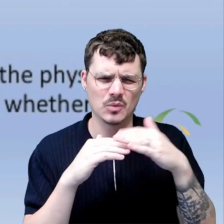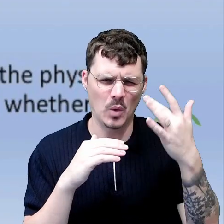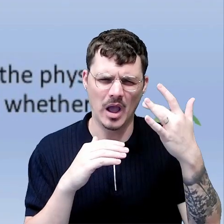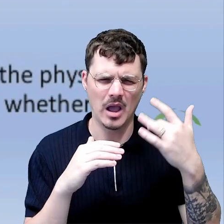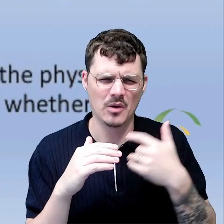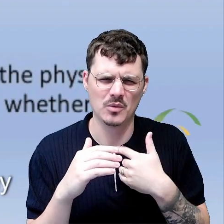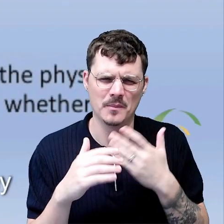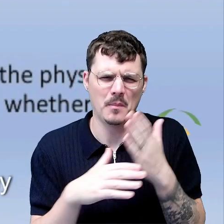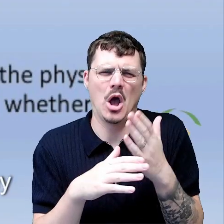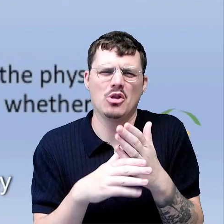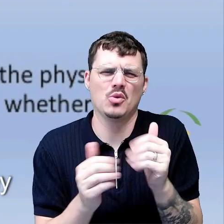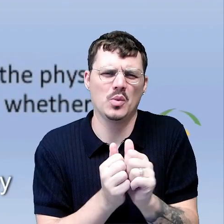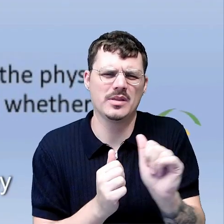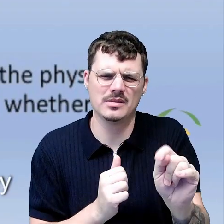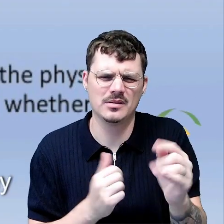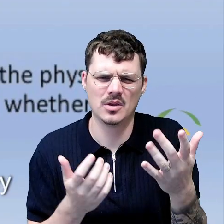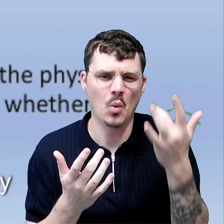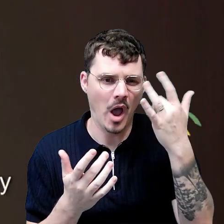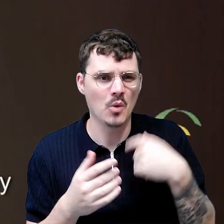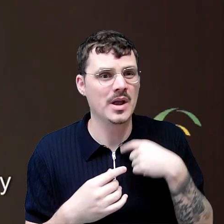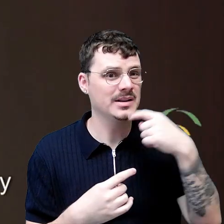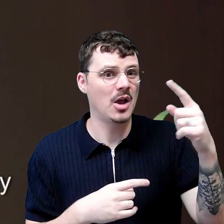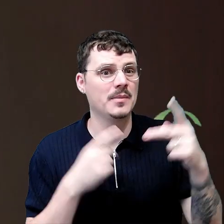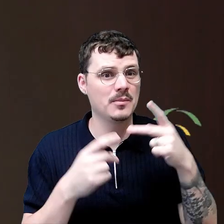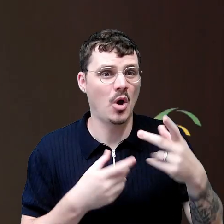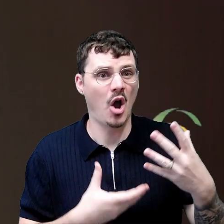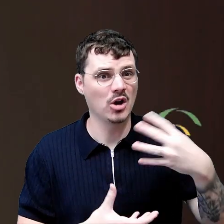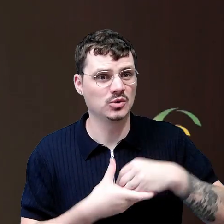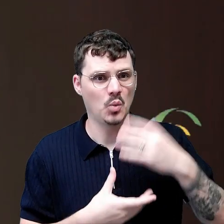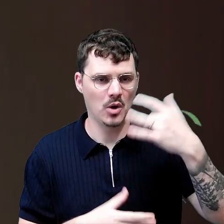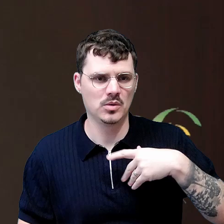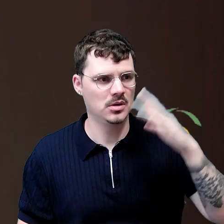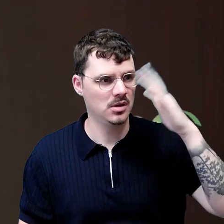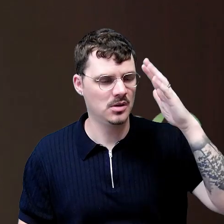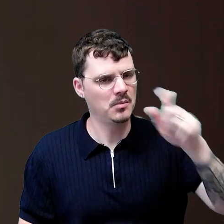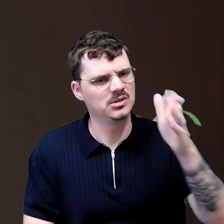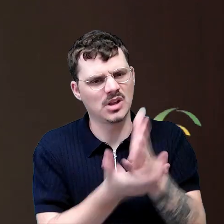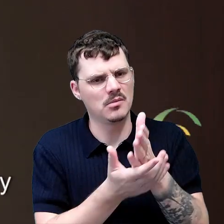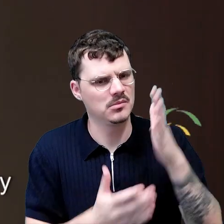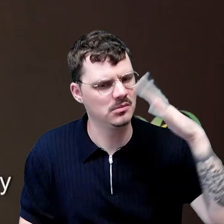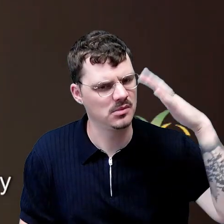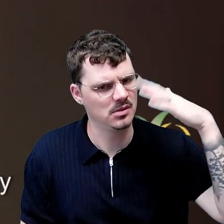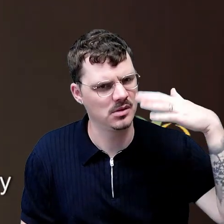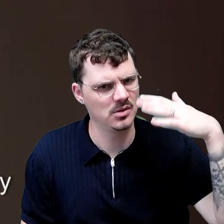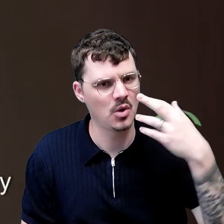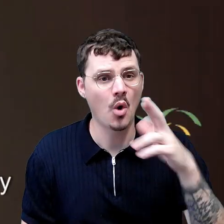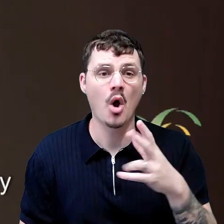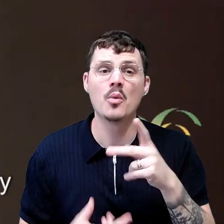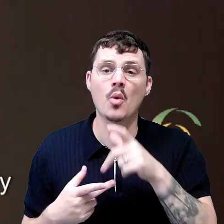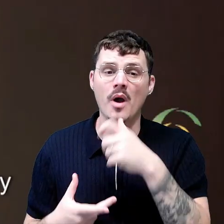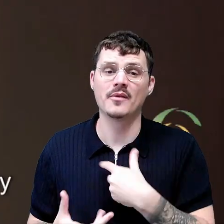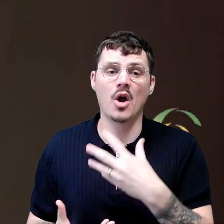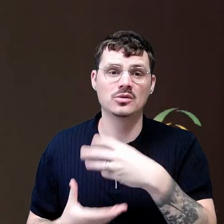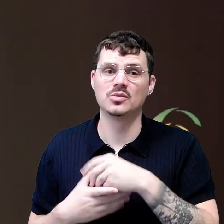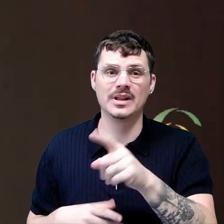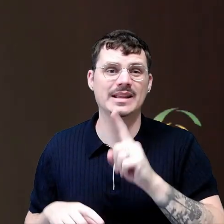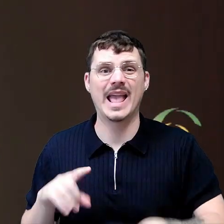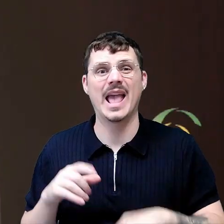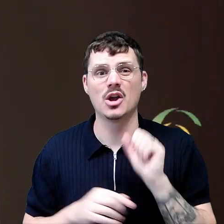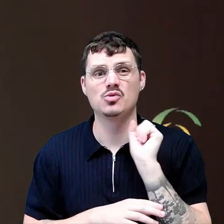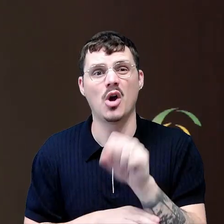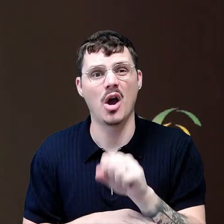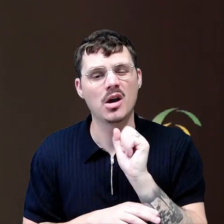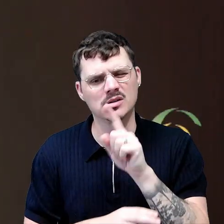it? Why are we telling people with autism they can't do this? Why are we telling people with autism they can't